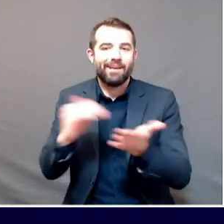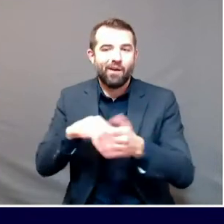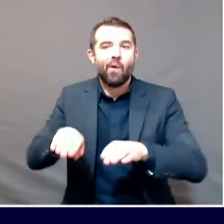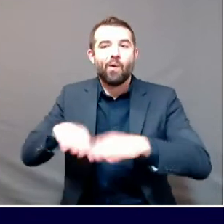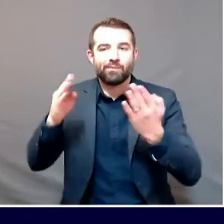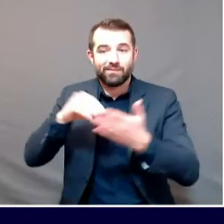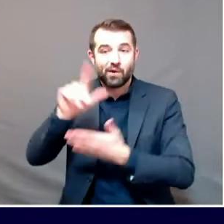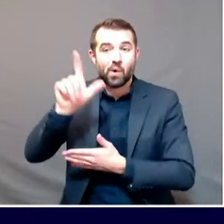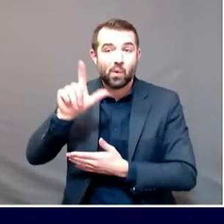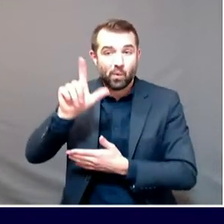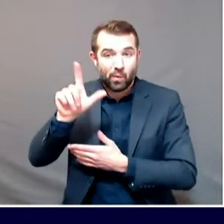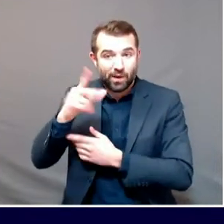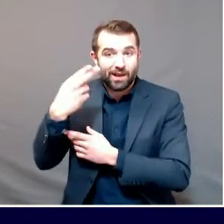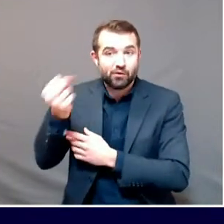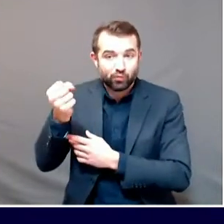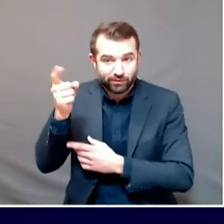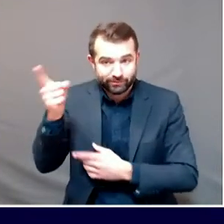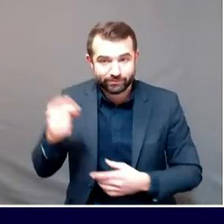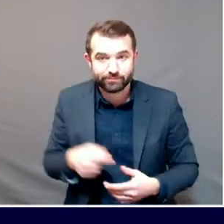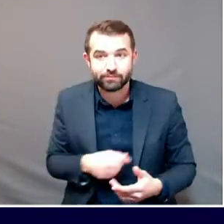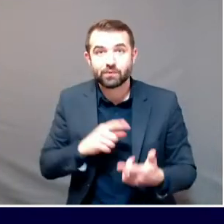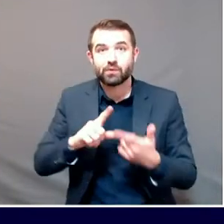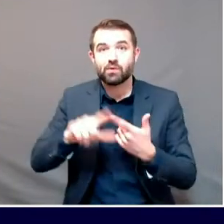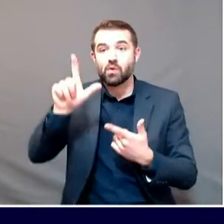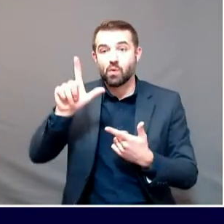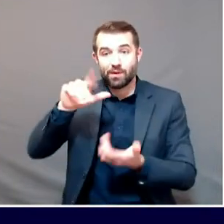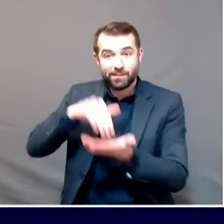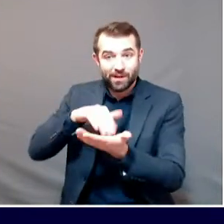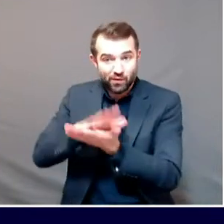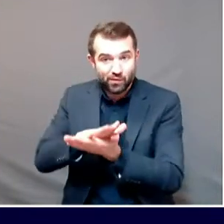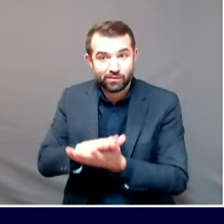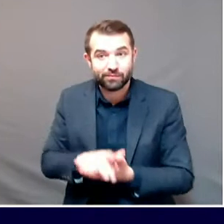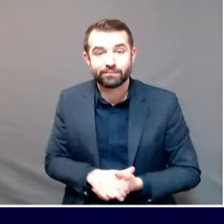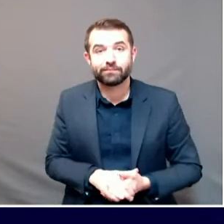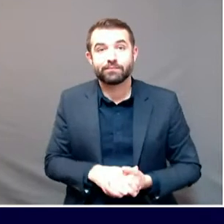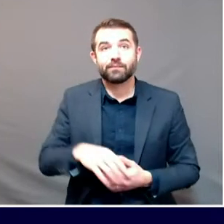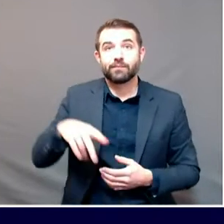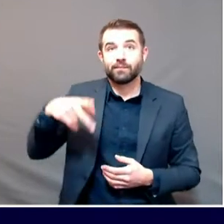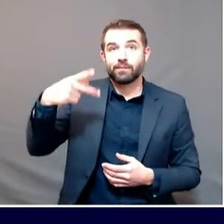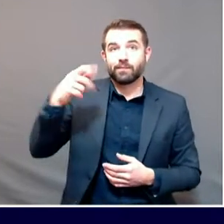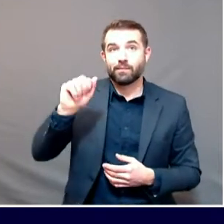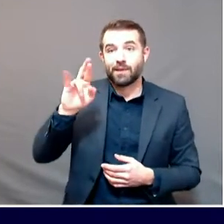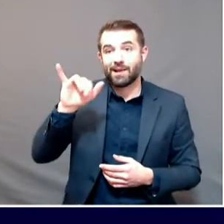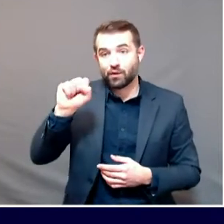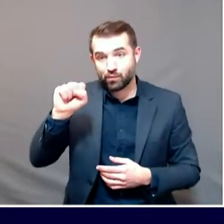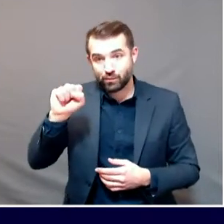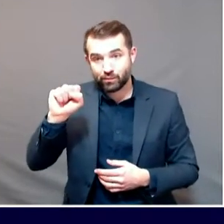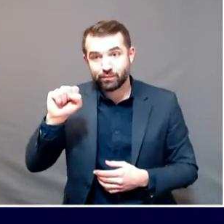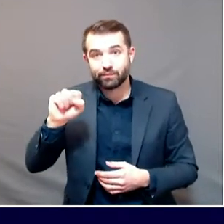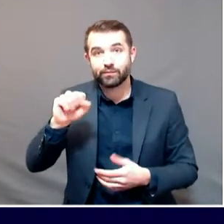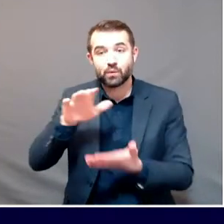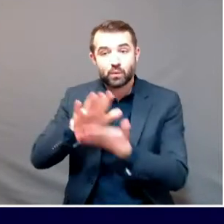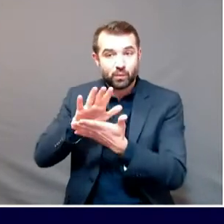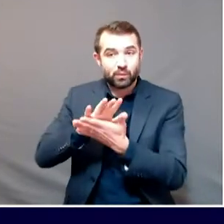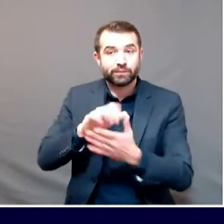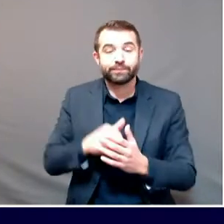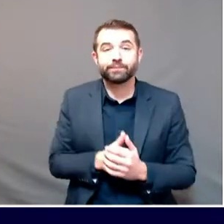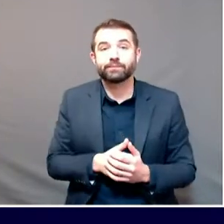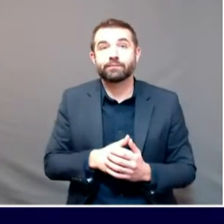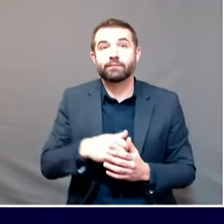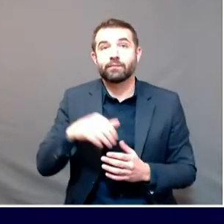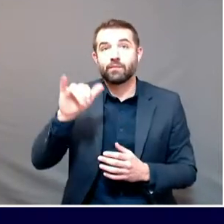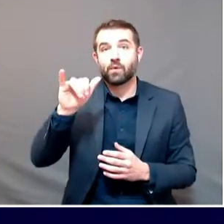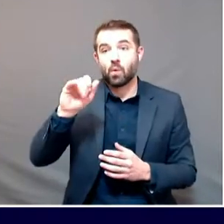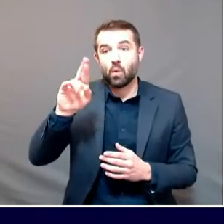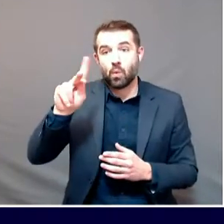School, at Paris Elementary School, and at York High School. Now, I'd like to pause for a moment to talk about